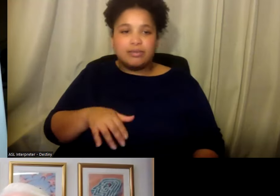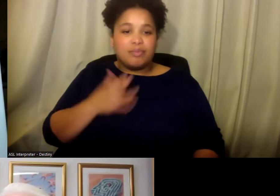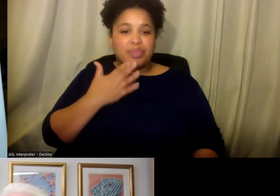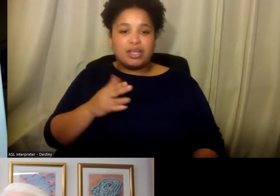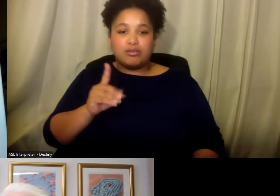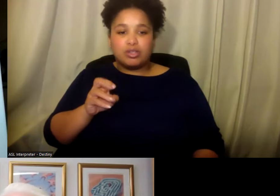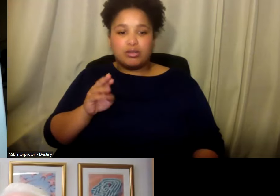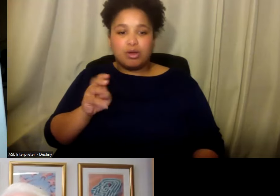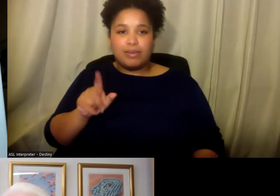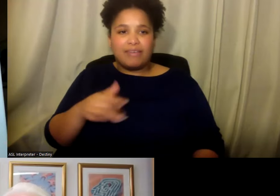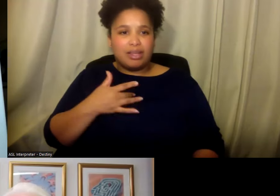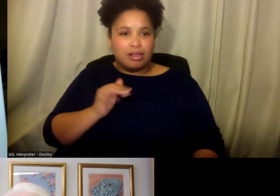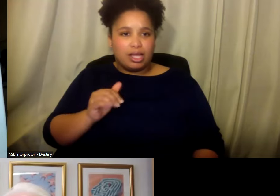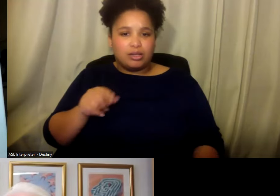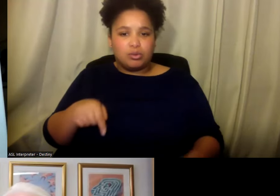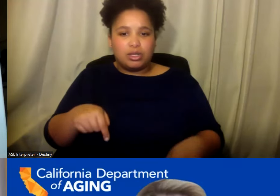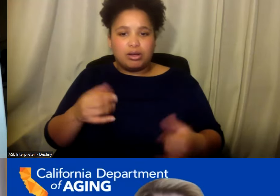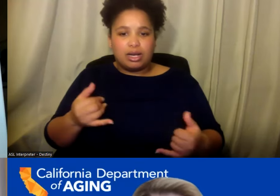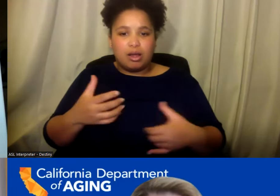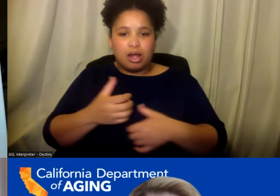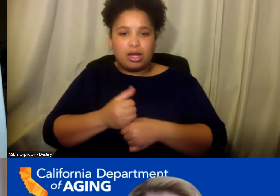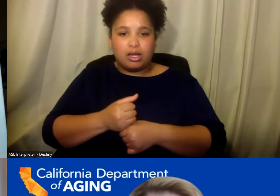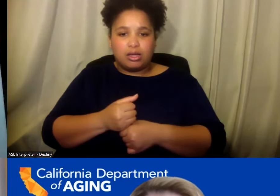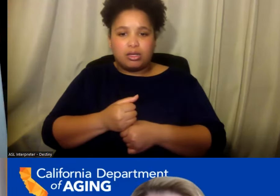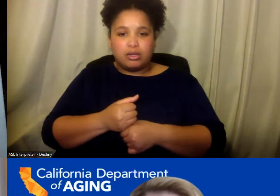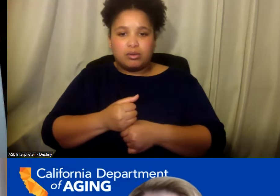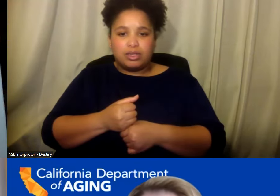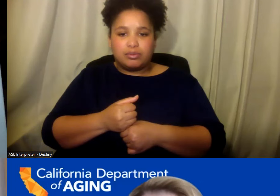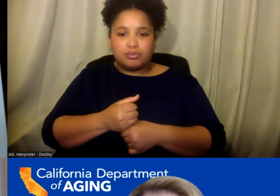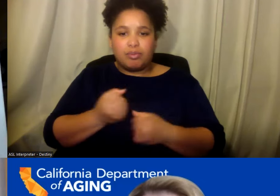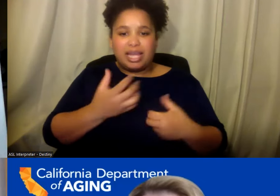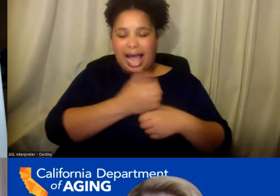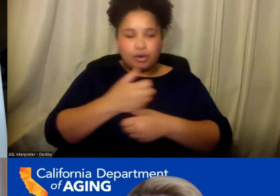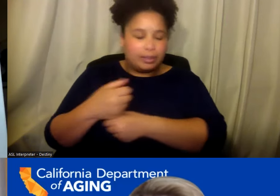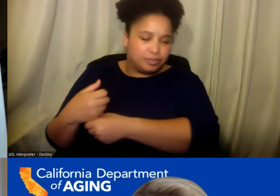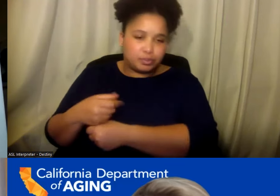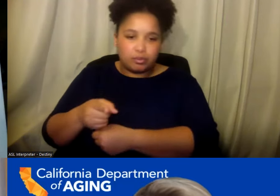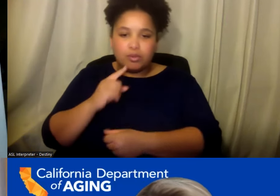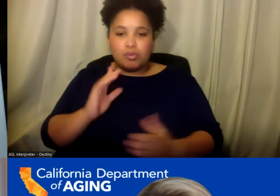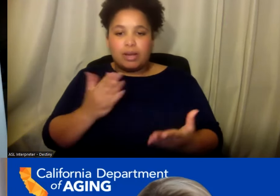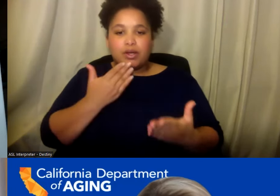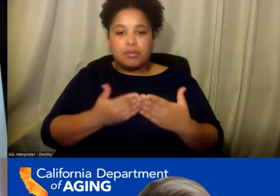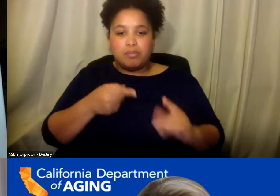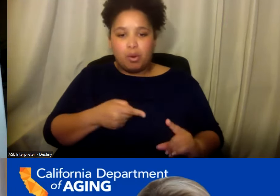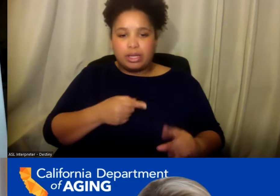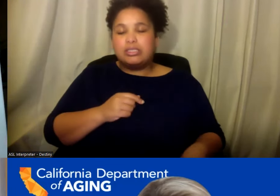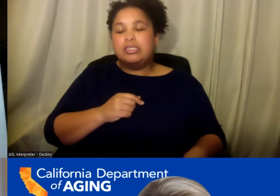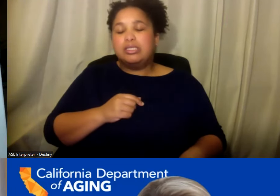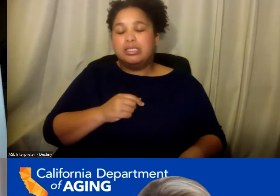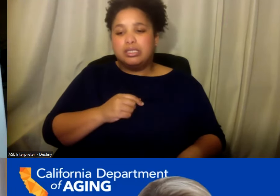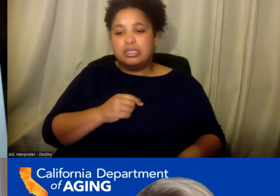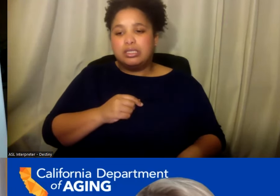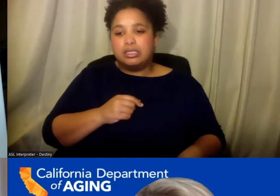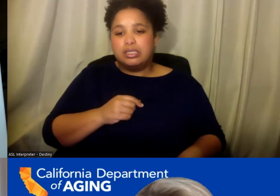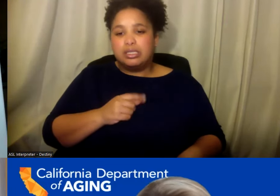Dr. Mobley. I think we're in our acronym alphabet soup a little bit. Because you raise a very important point about the diagnosis